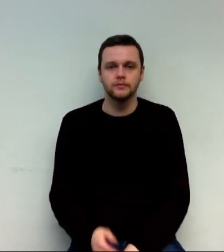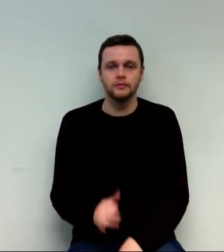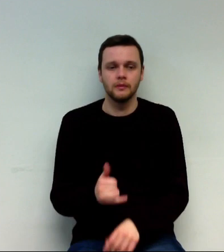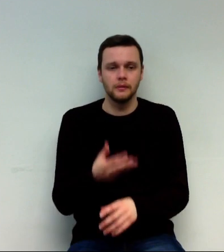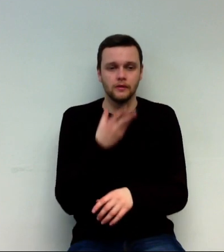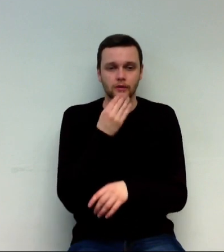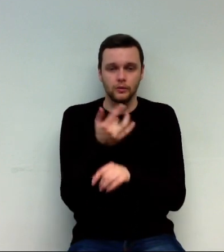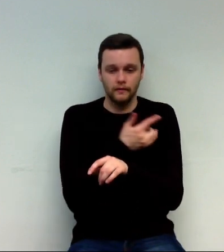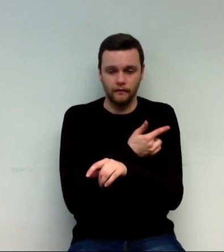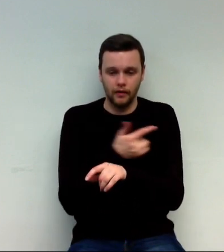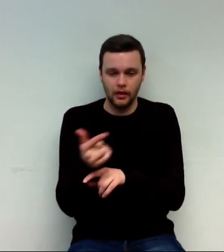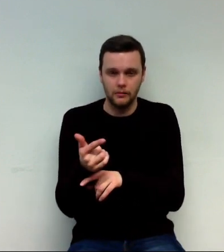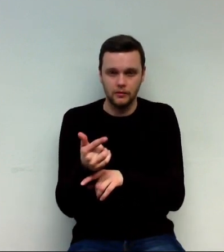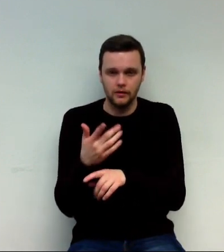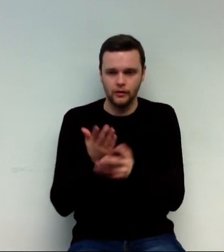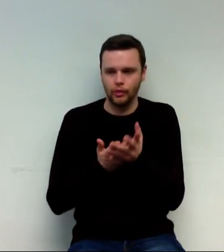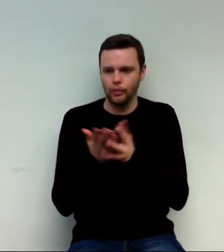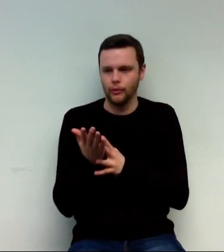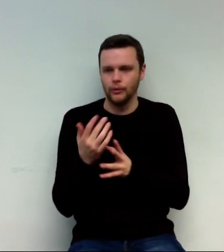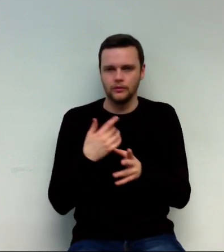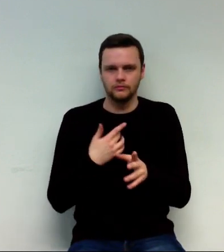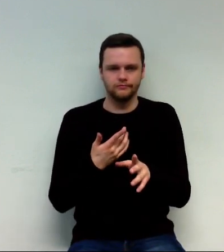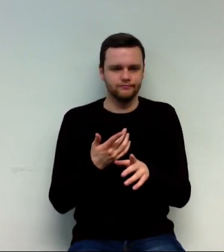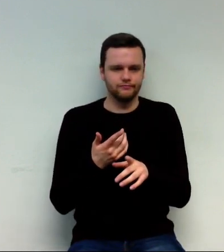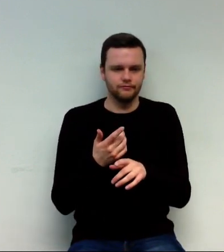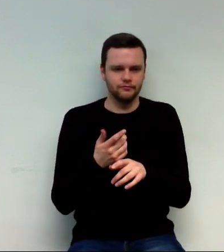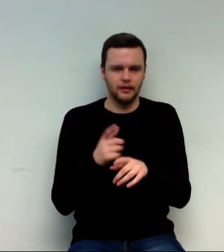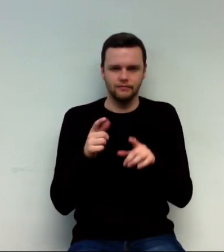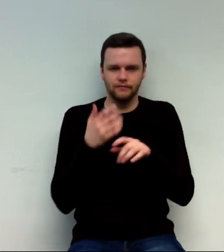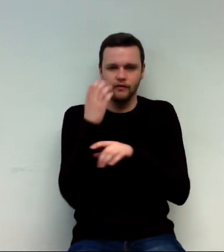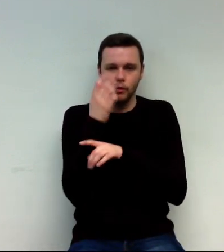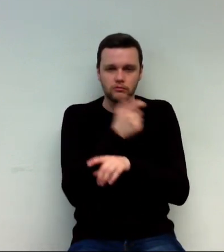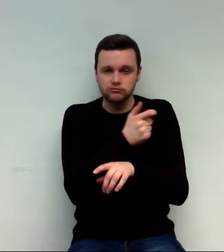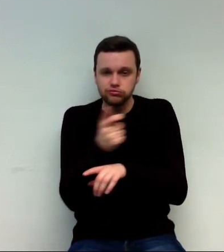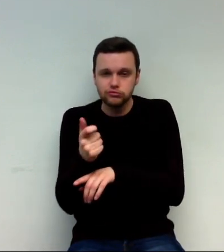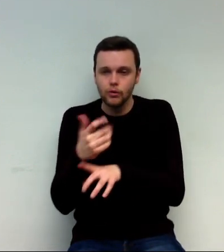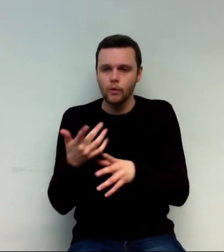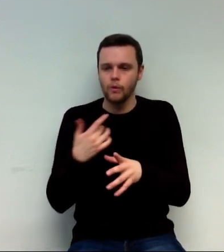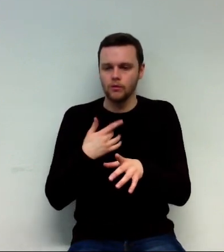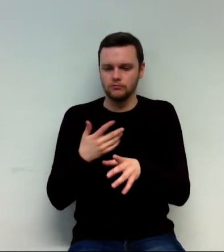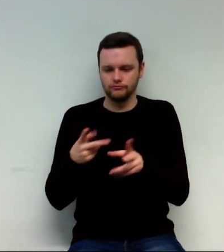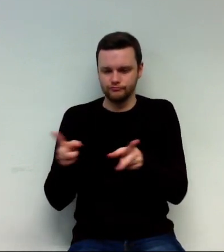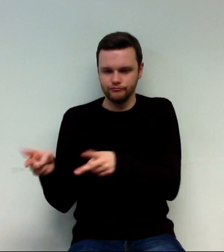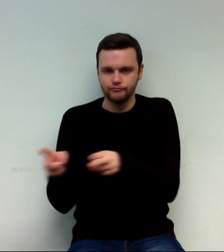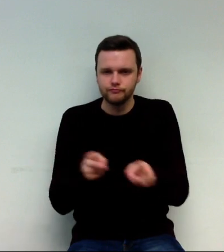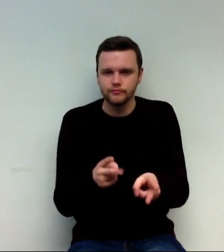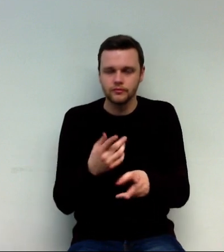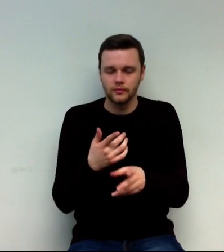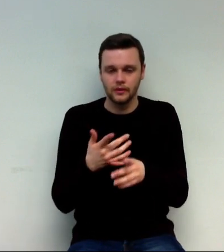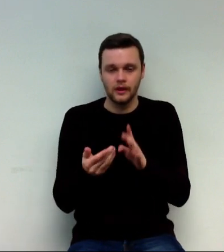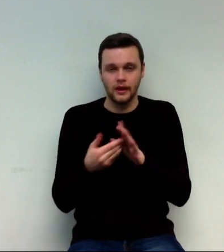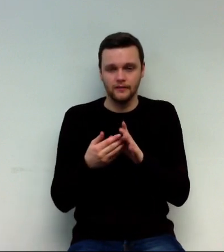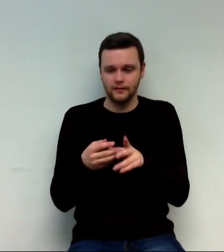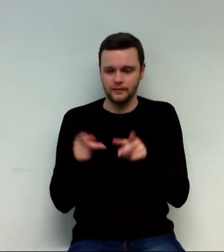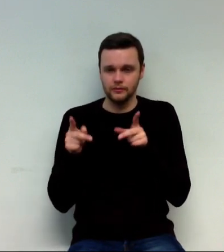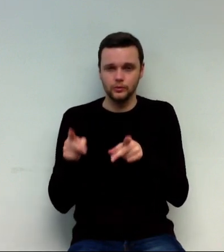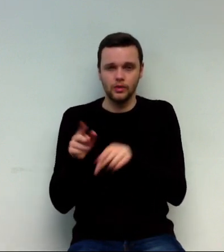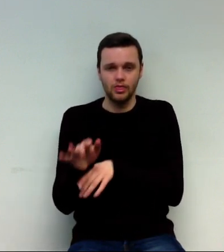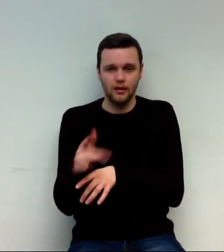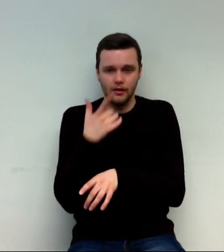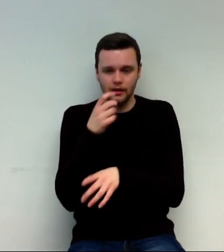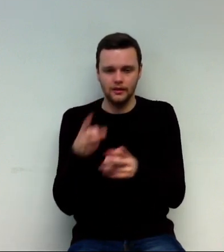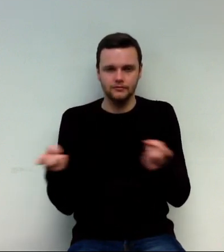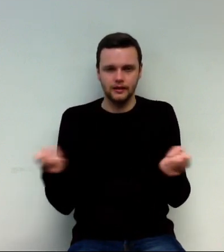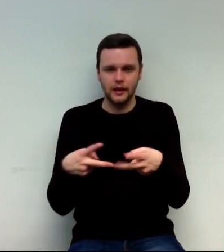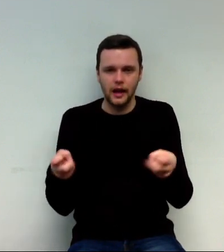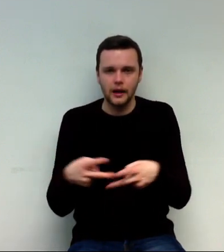that's just quickly on your phone or whether you're editing it through a computer, there are tools and apps available to help you caption that and subtitle that. And this is